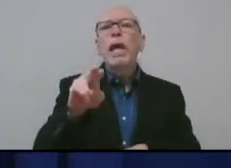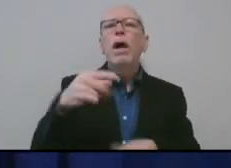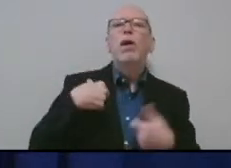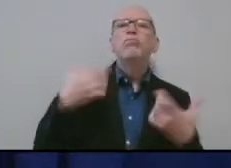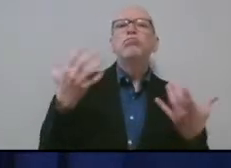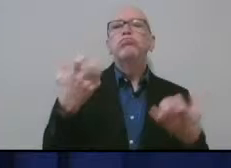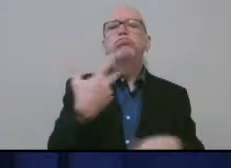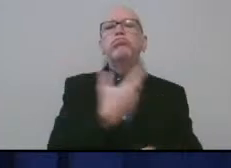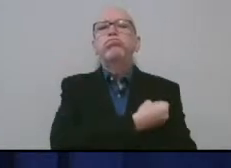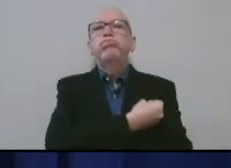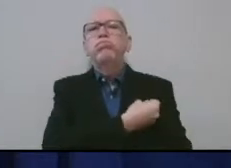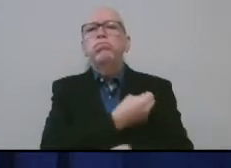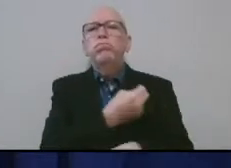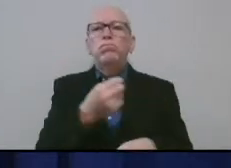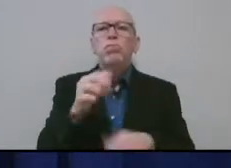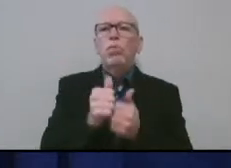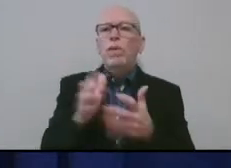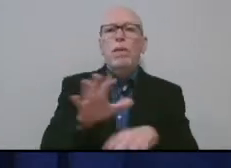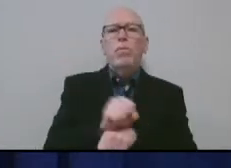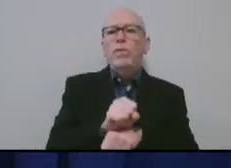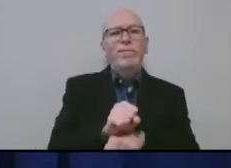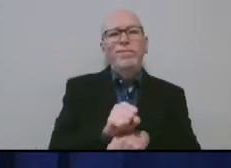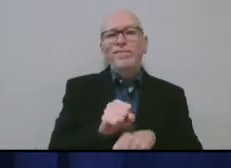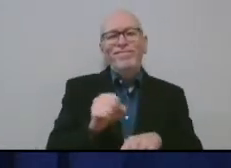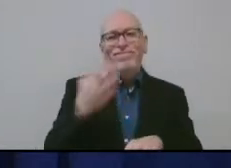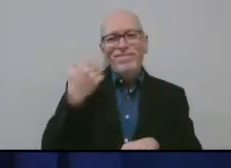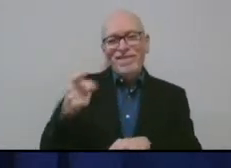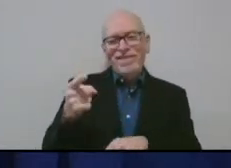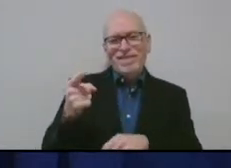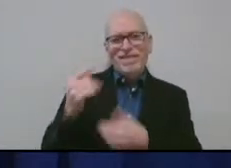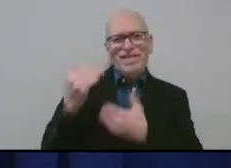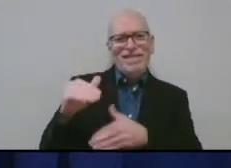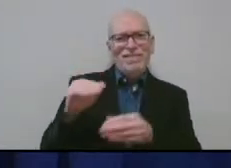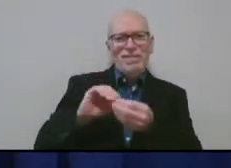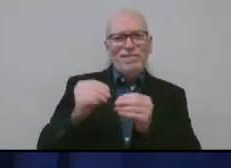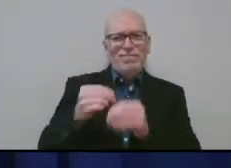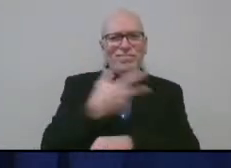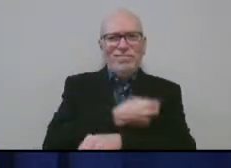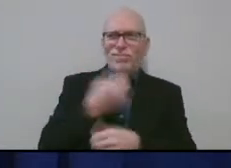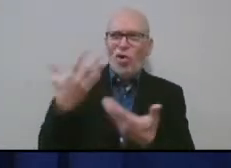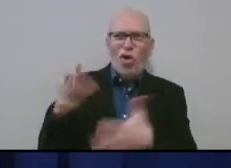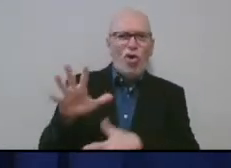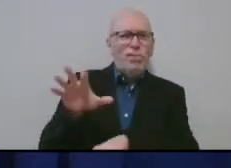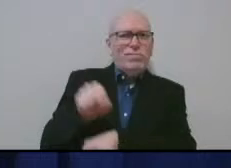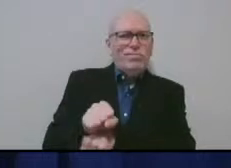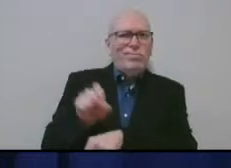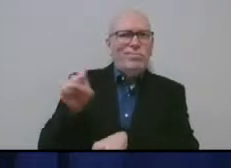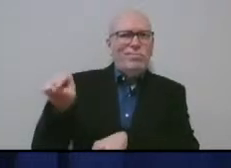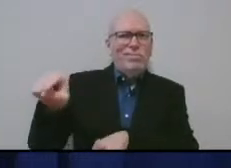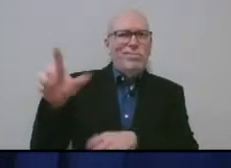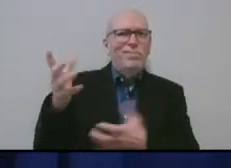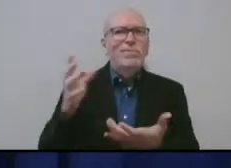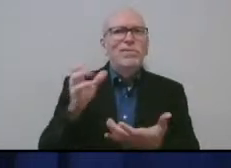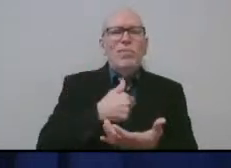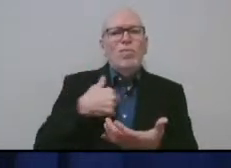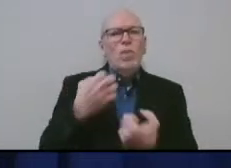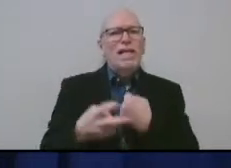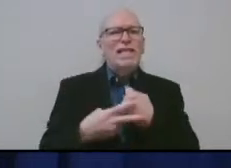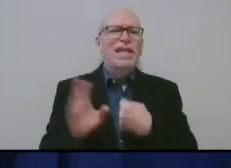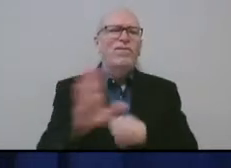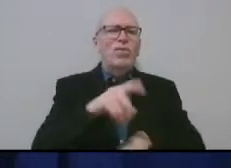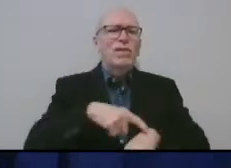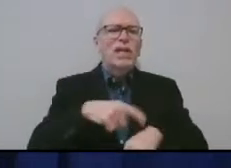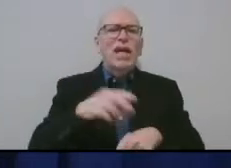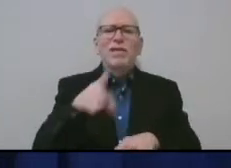get a vaccine without an appointment because doses are often spoken for in advance, and we want to save you time and